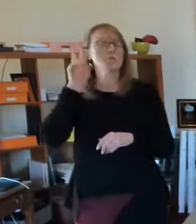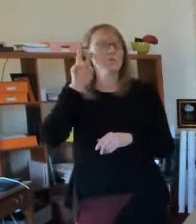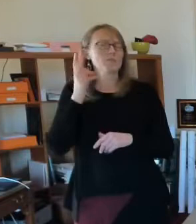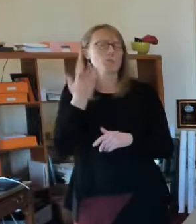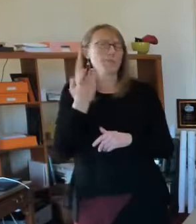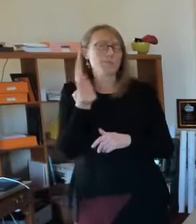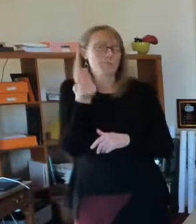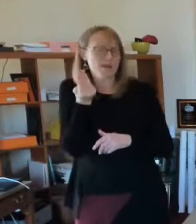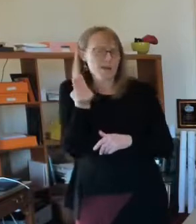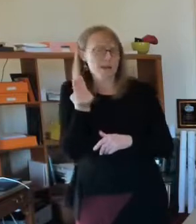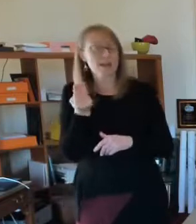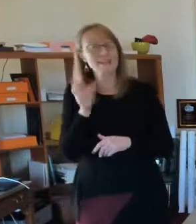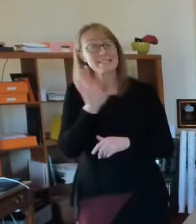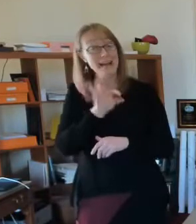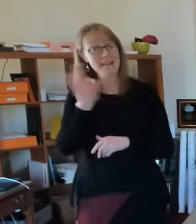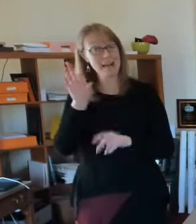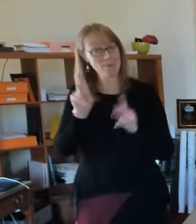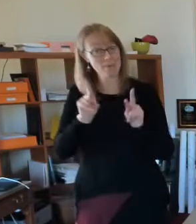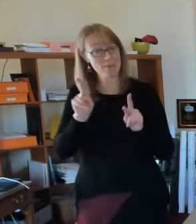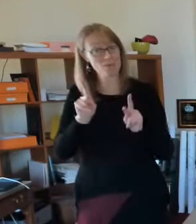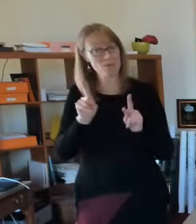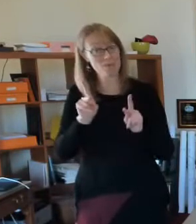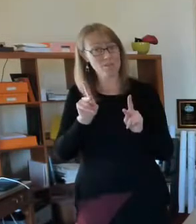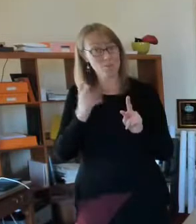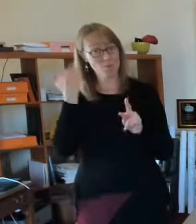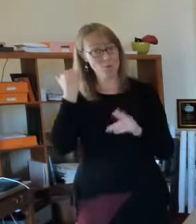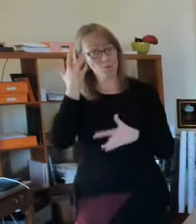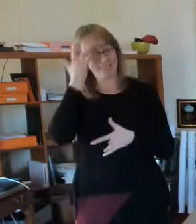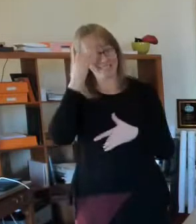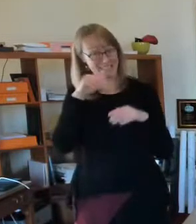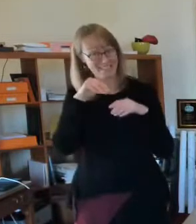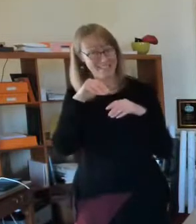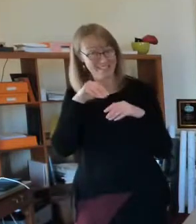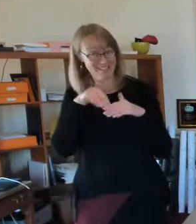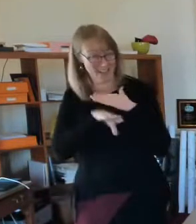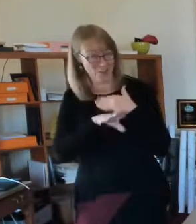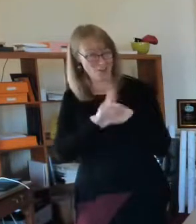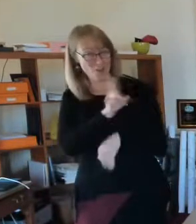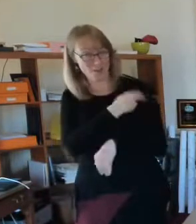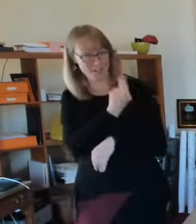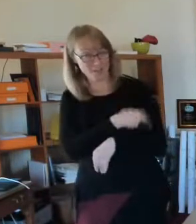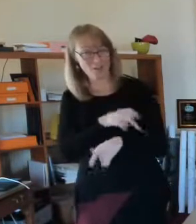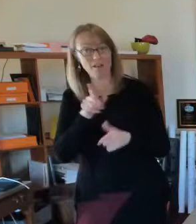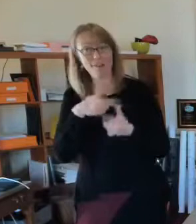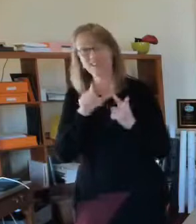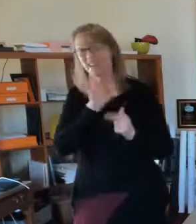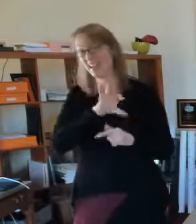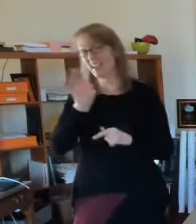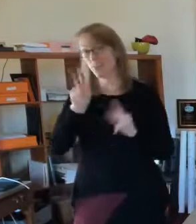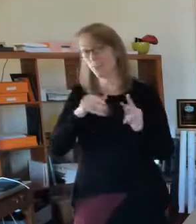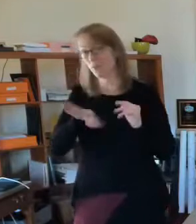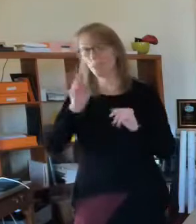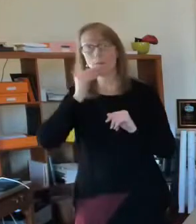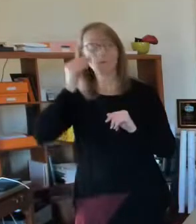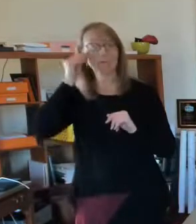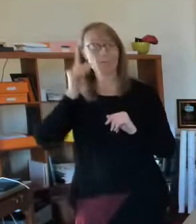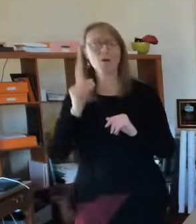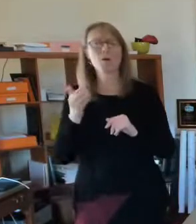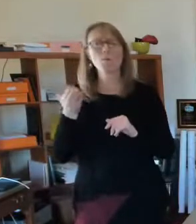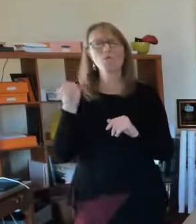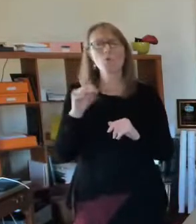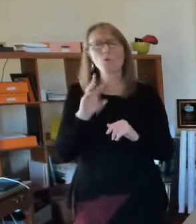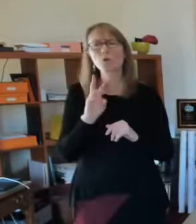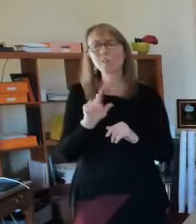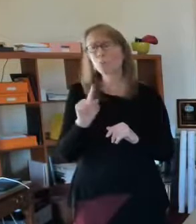people were discharged. The day before, 50, 61, 100, 90.